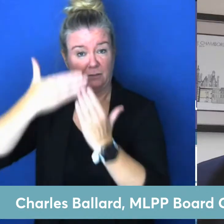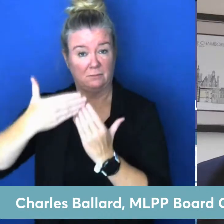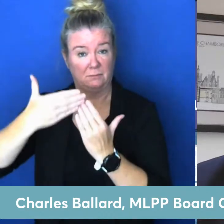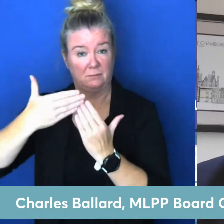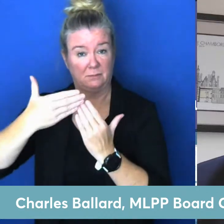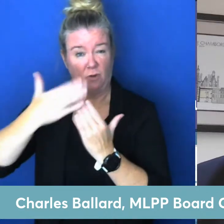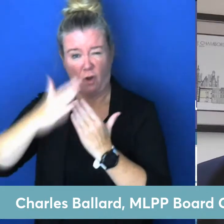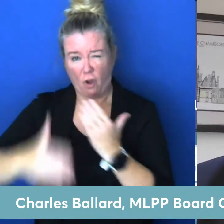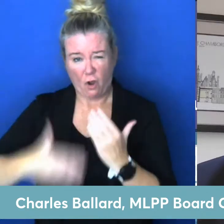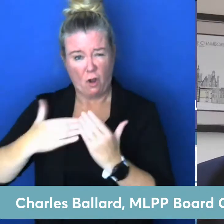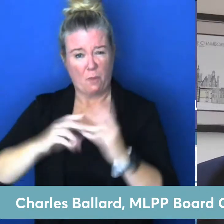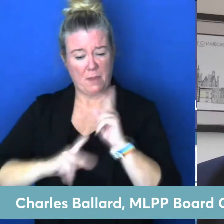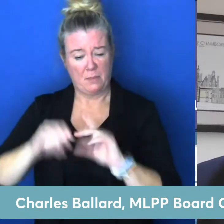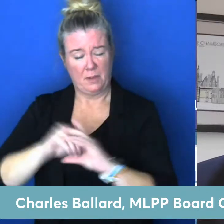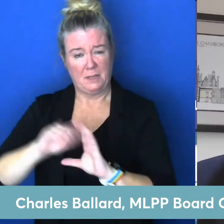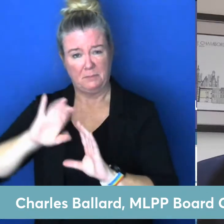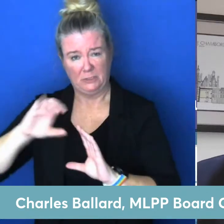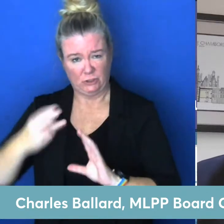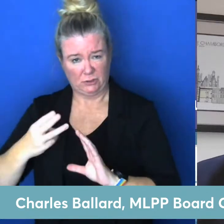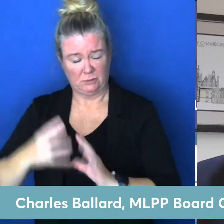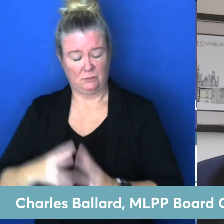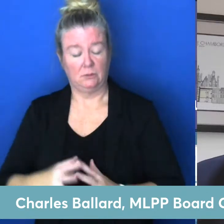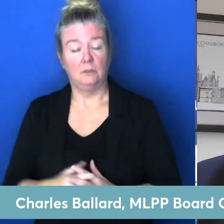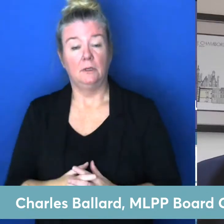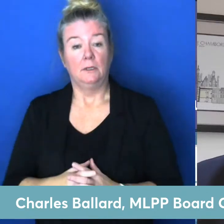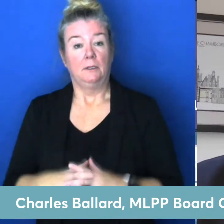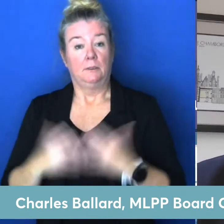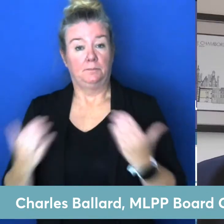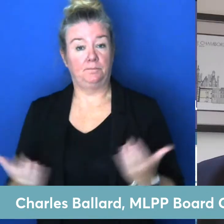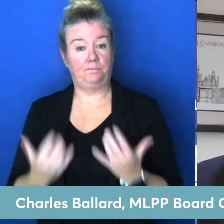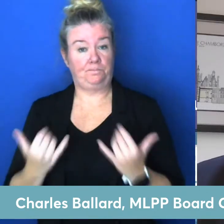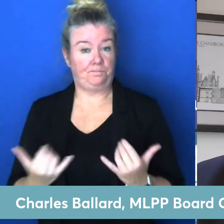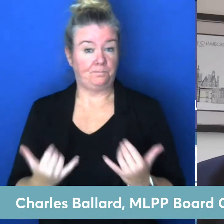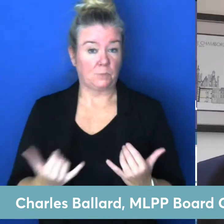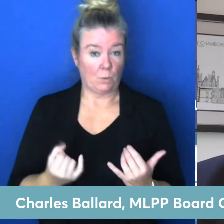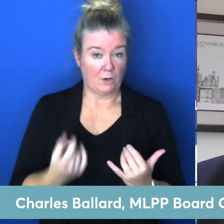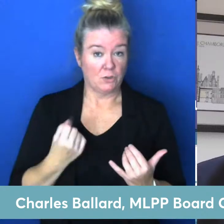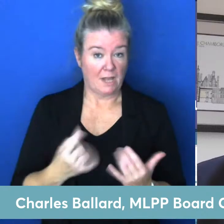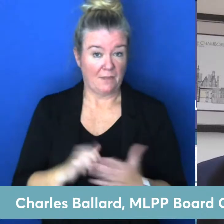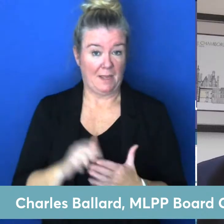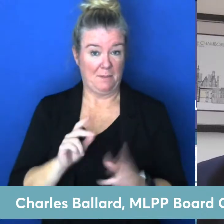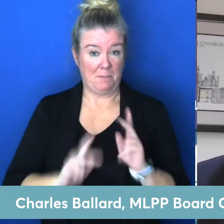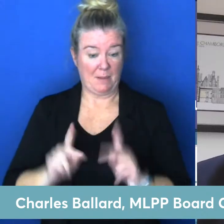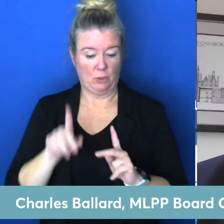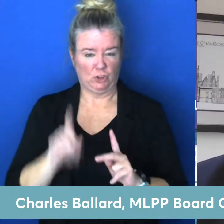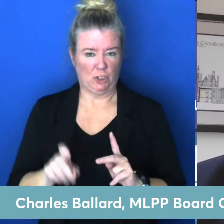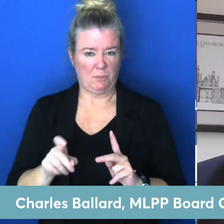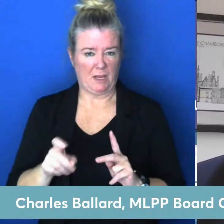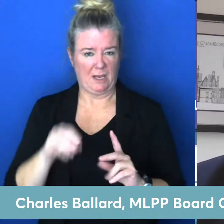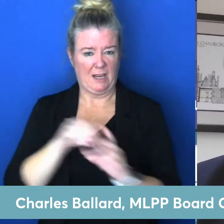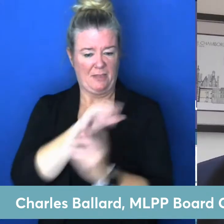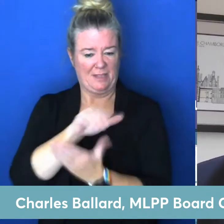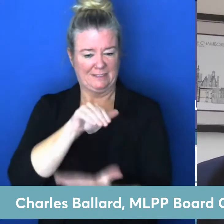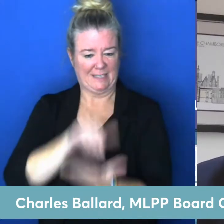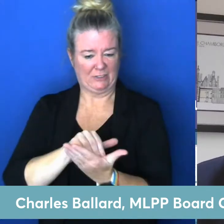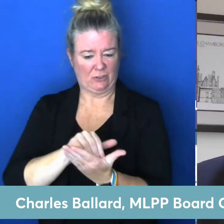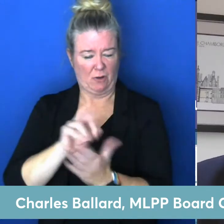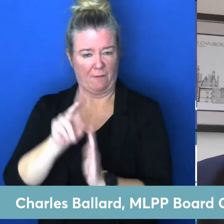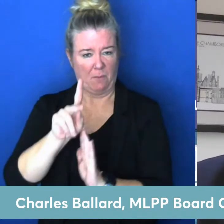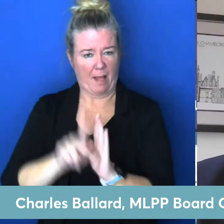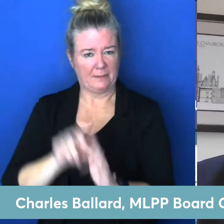people of Michigan. We're all here today because we understand that people should be at the center of policy